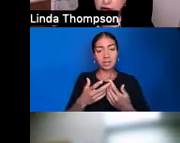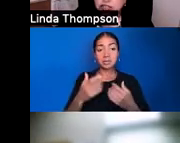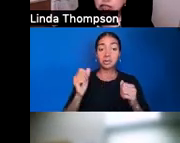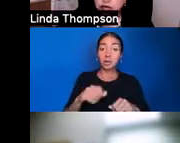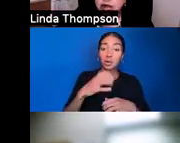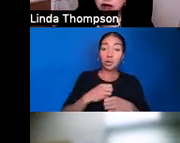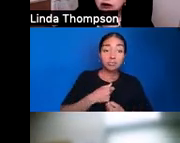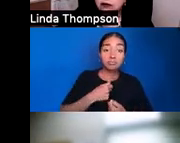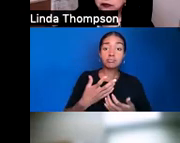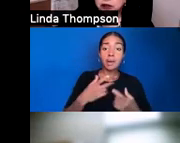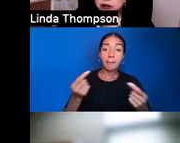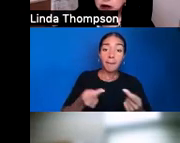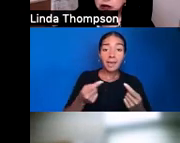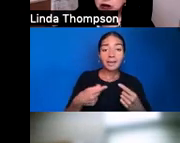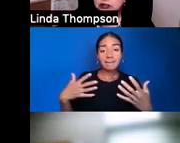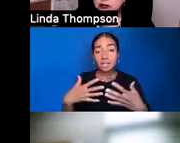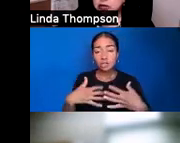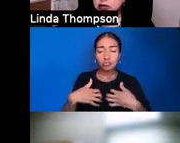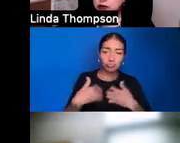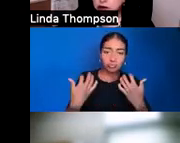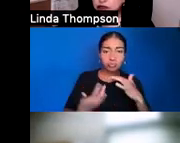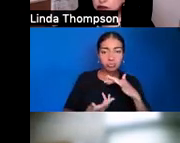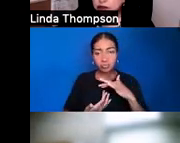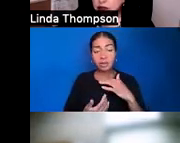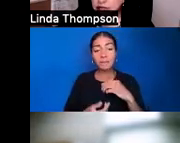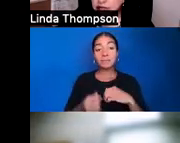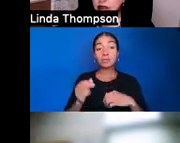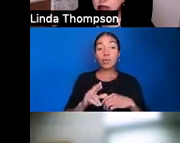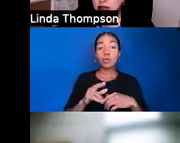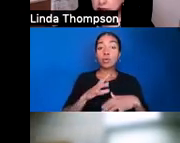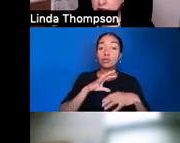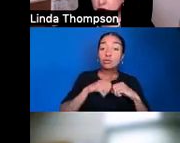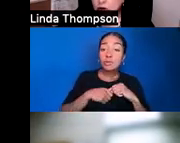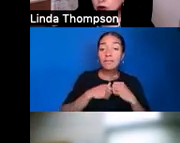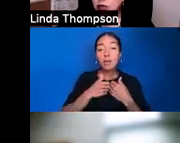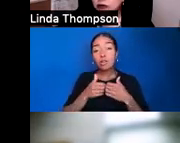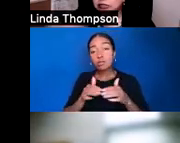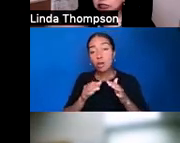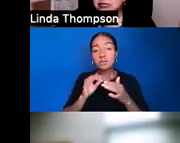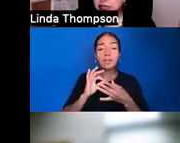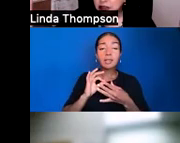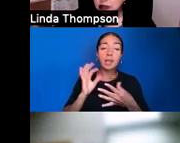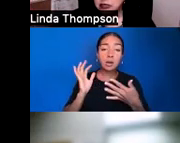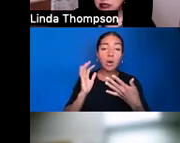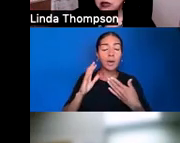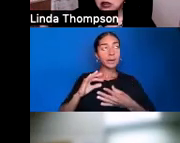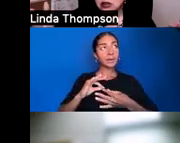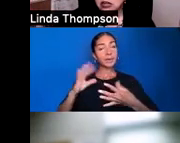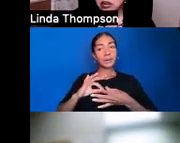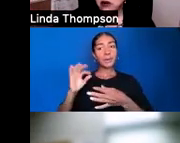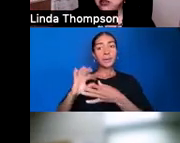and rage and anger. There can also be a grief and a loss on letting go and releasing those